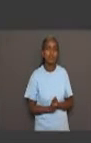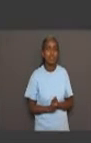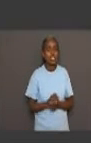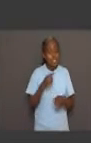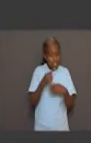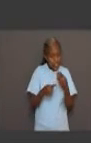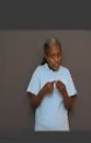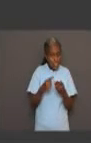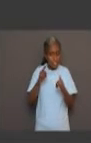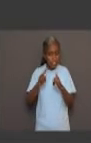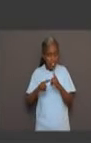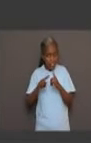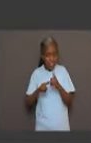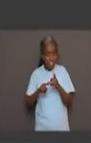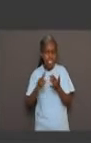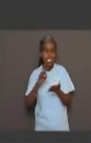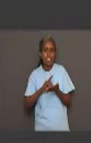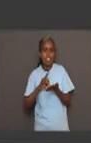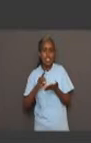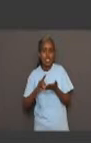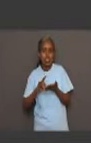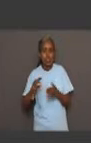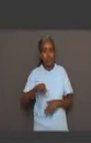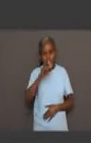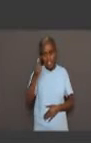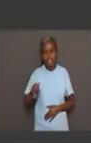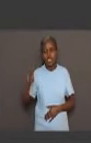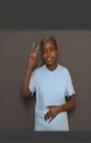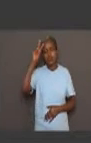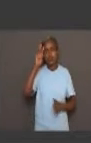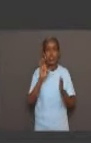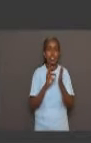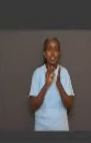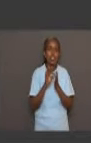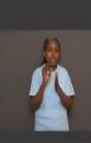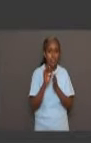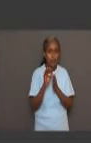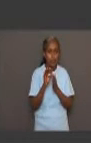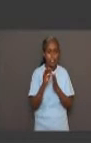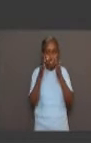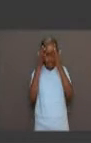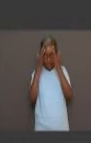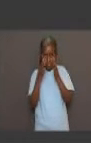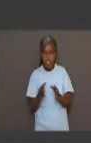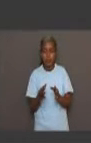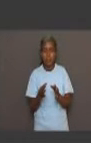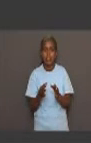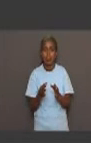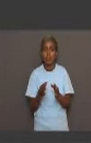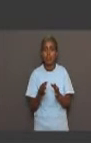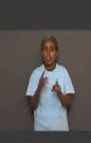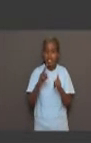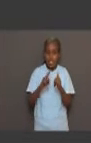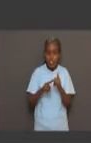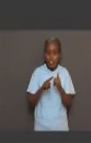Since the final digit of any square number is determined by the